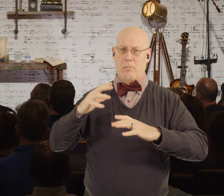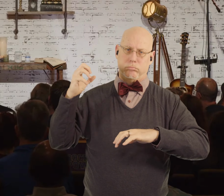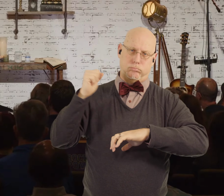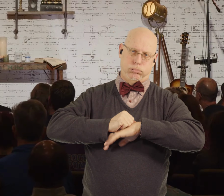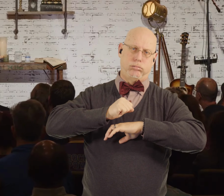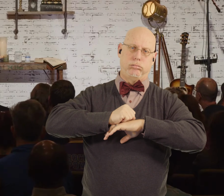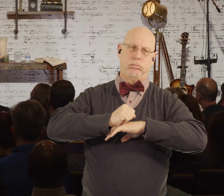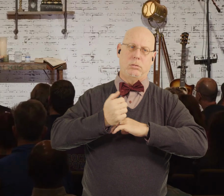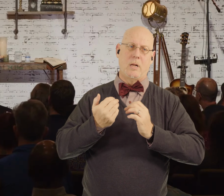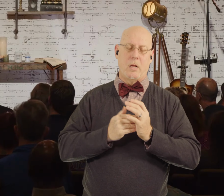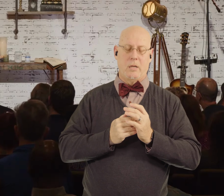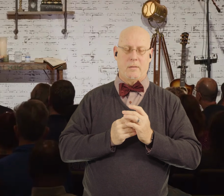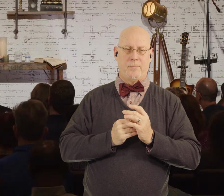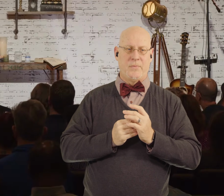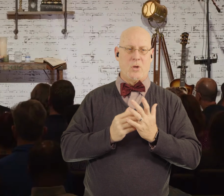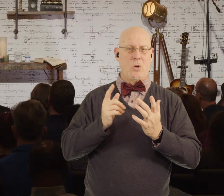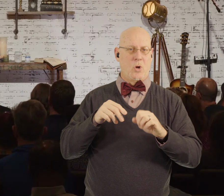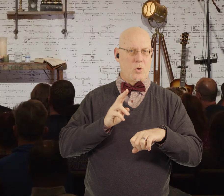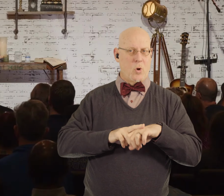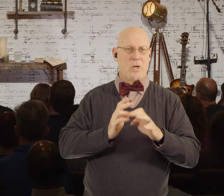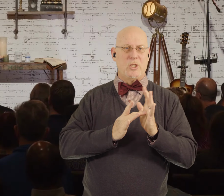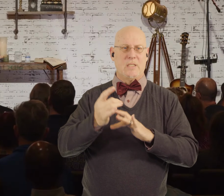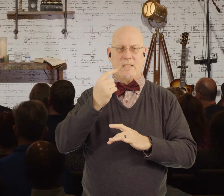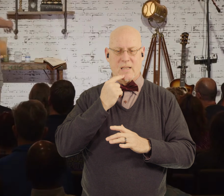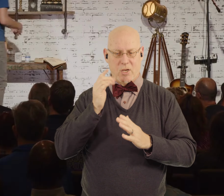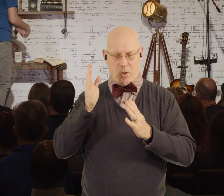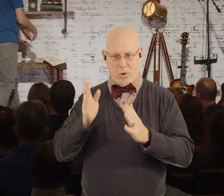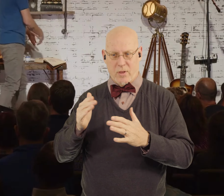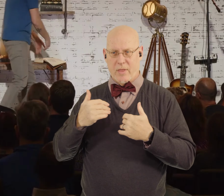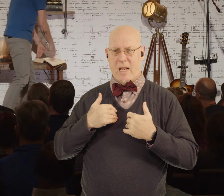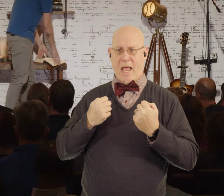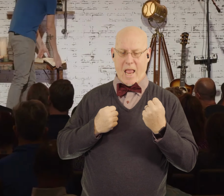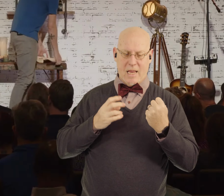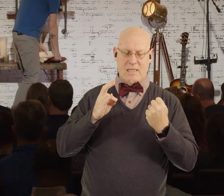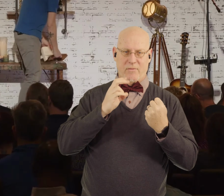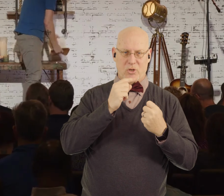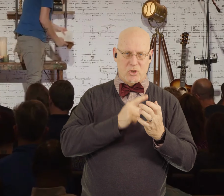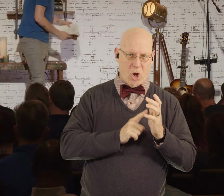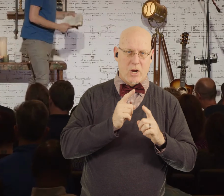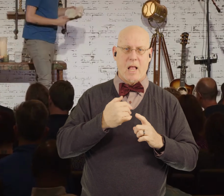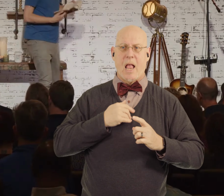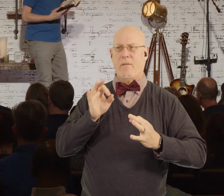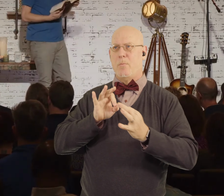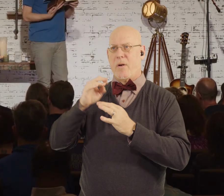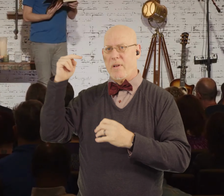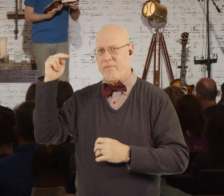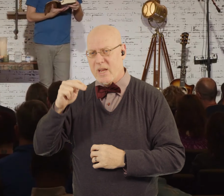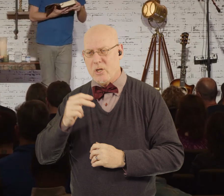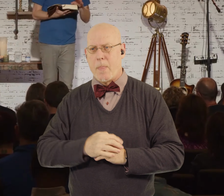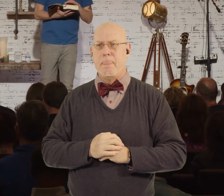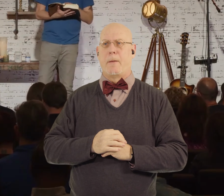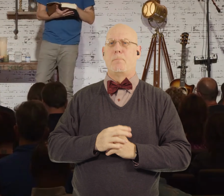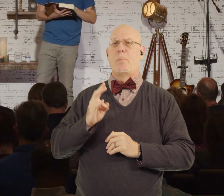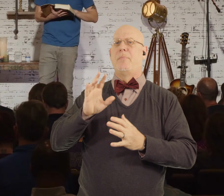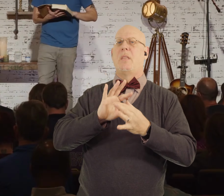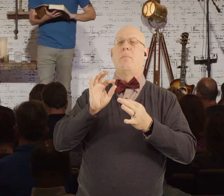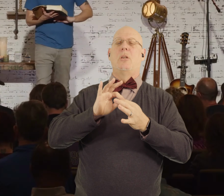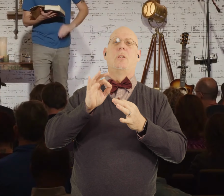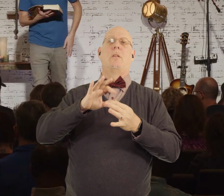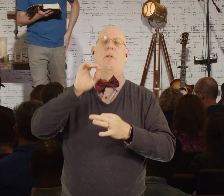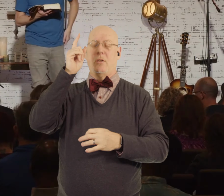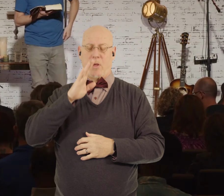fell. So is it any wonder why Jesus says, the one who holds the seven stars, the one who has perfect